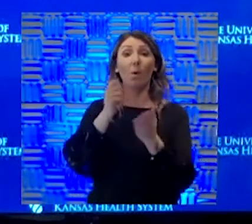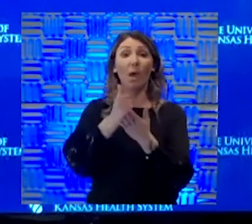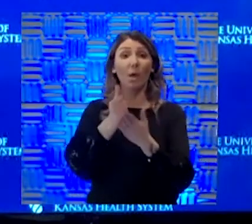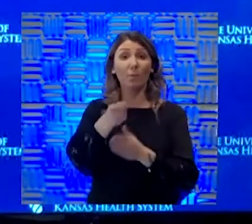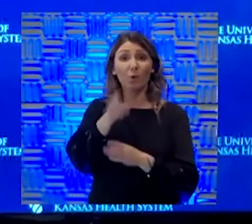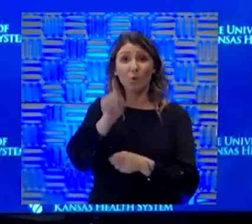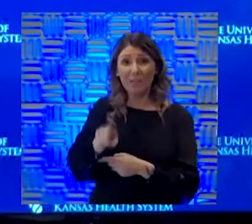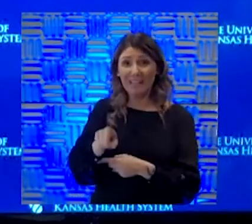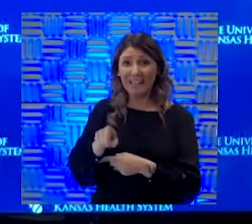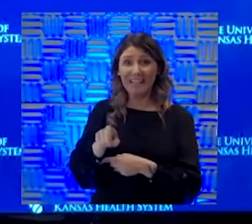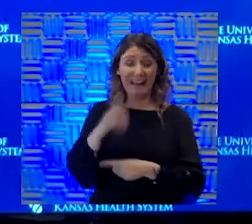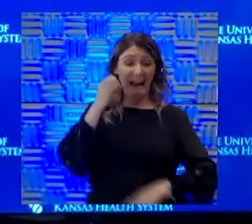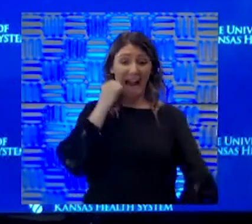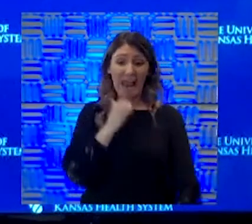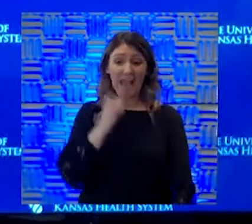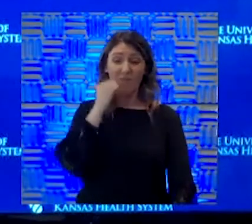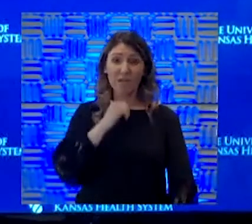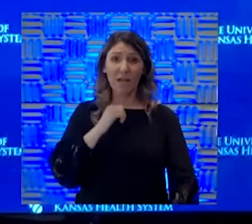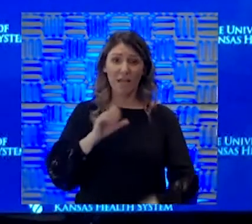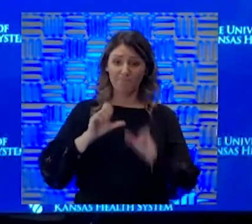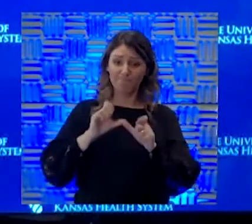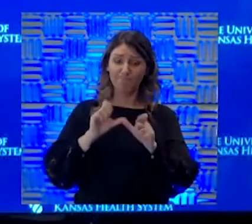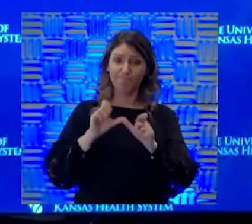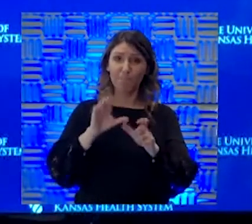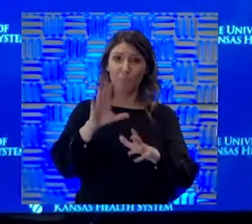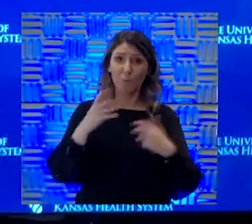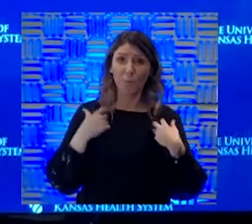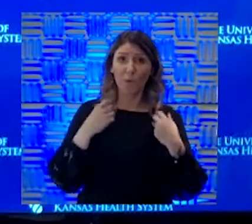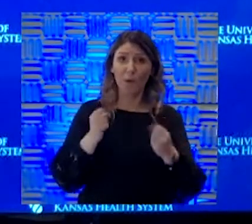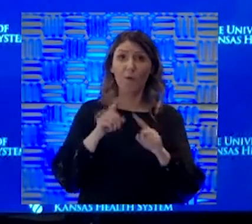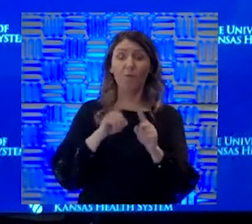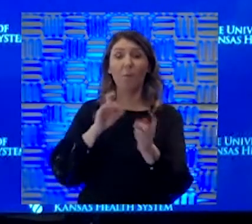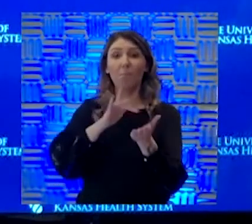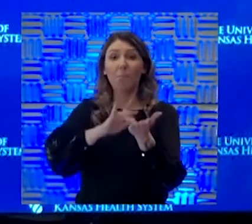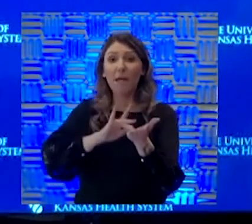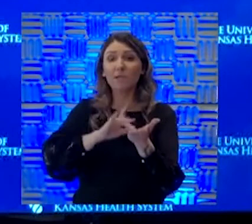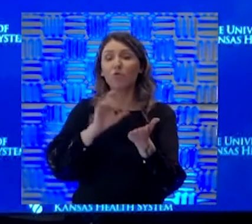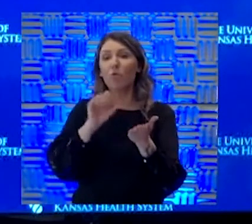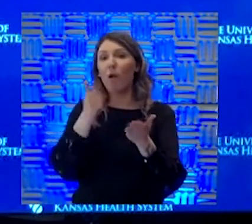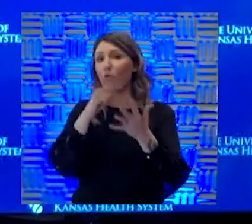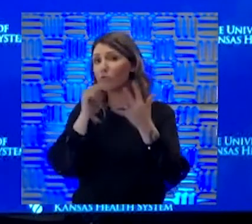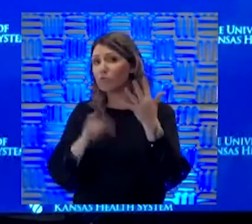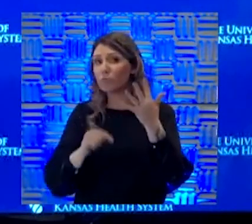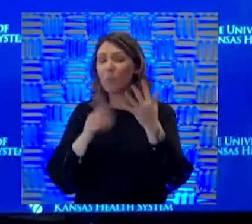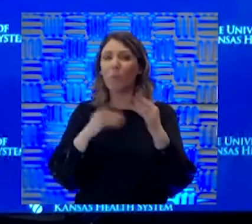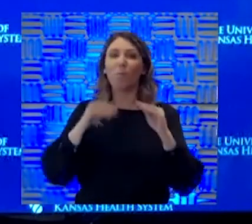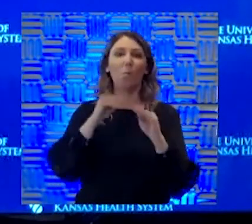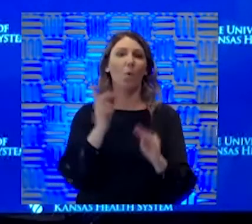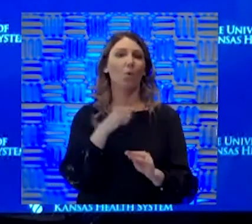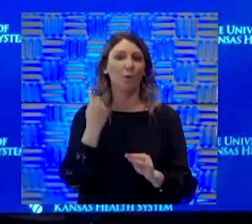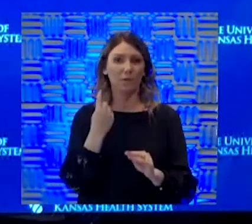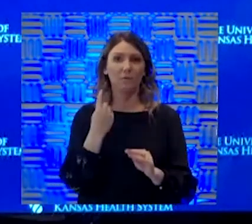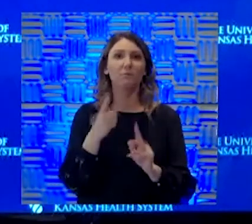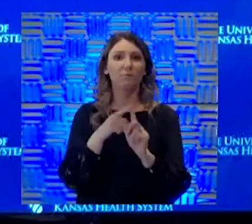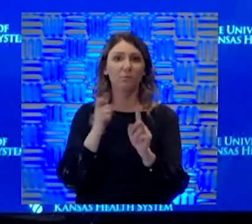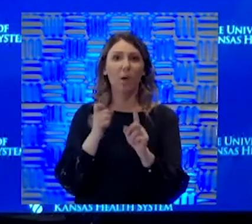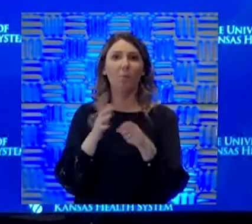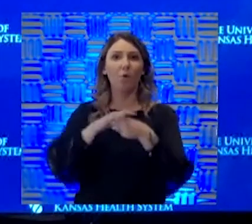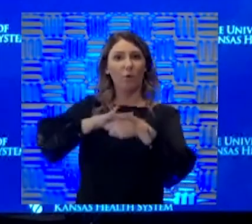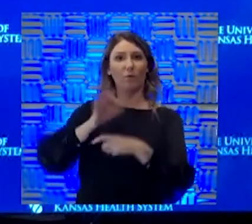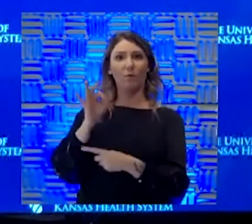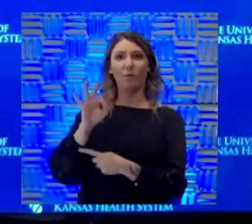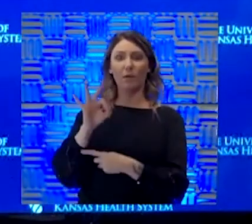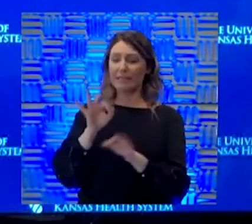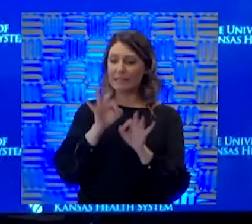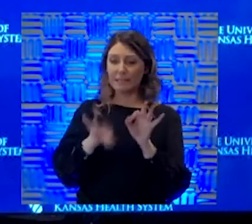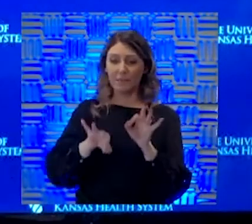on a daily basis to maintain your health from medications or other things, the more at risk you are from COVID-19. That's, I think, a simple